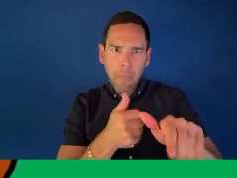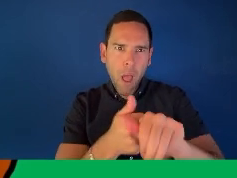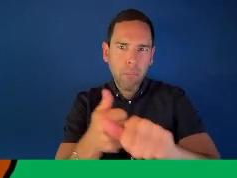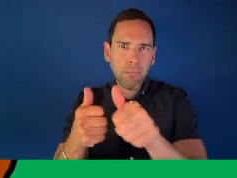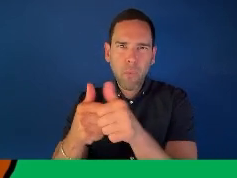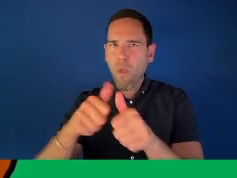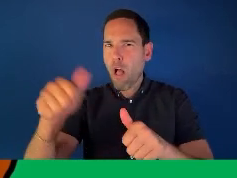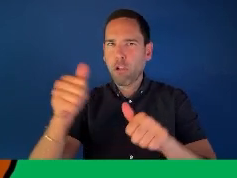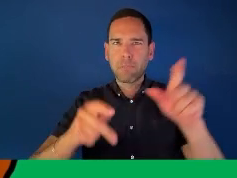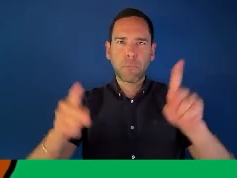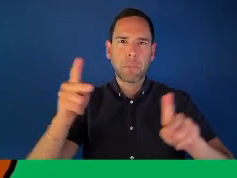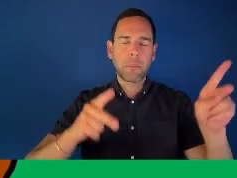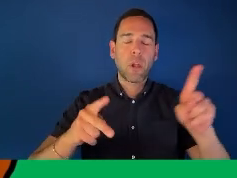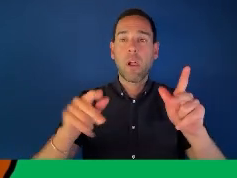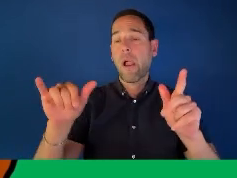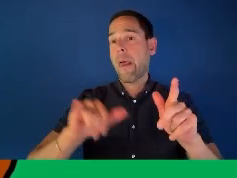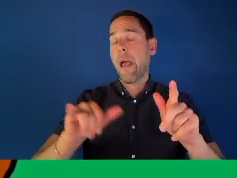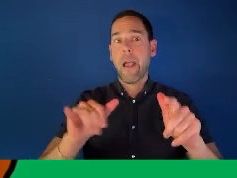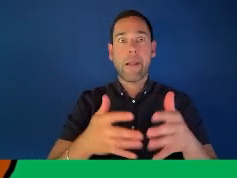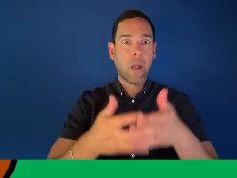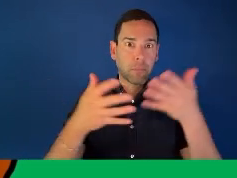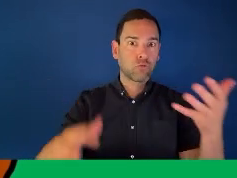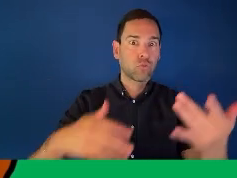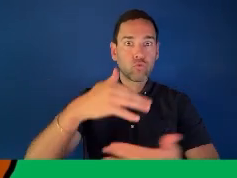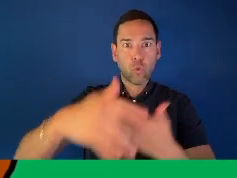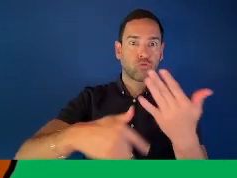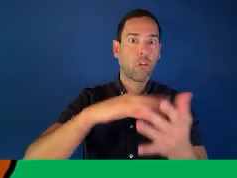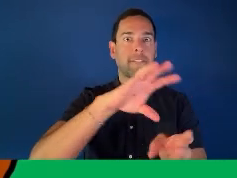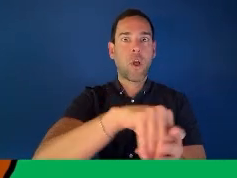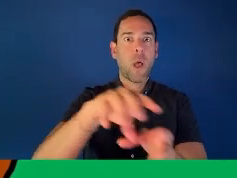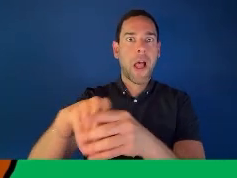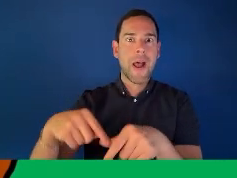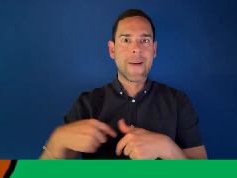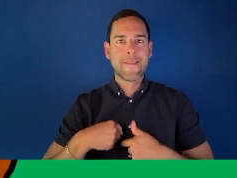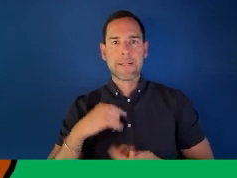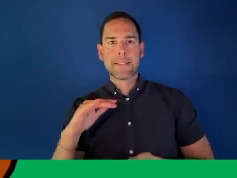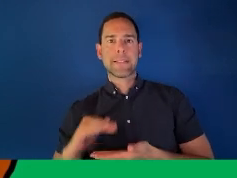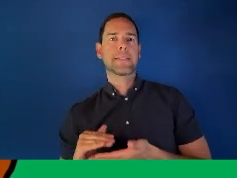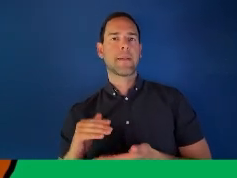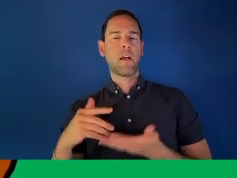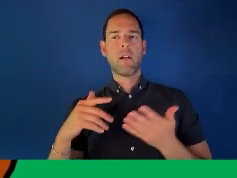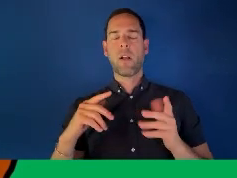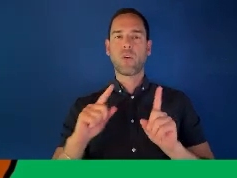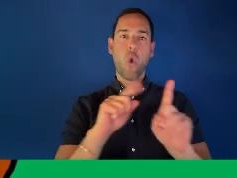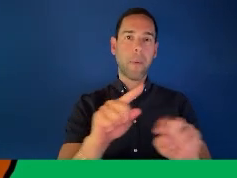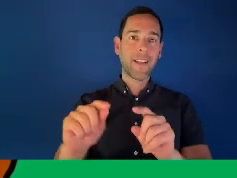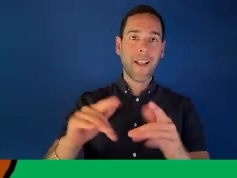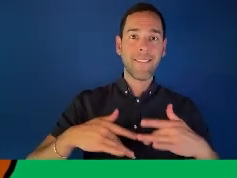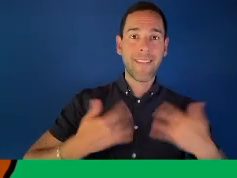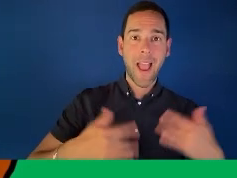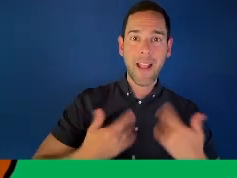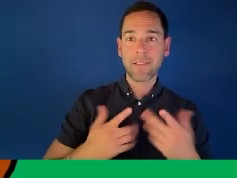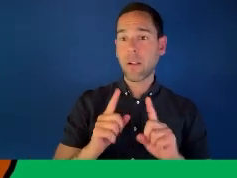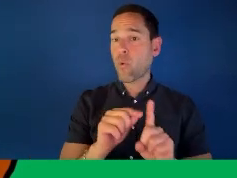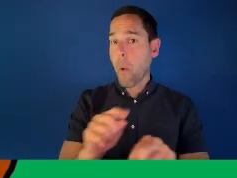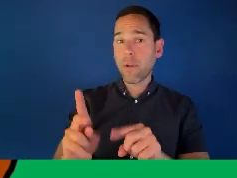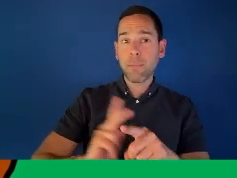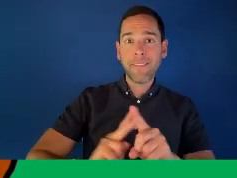is kind of like rolling with that. And for me, it takes a lot more energy. And so I often am